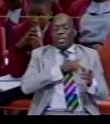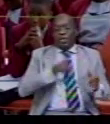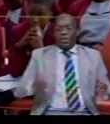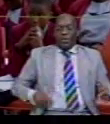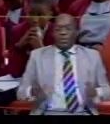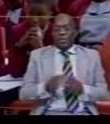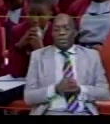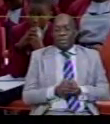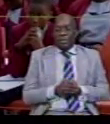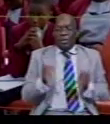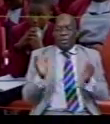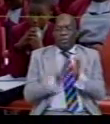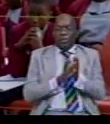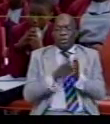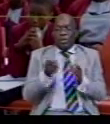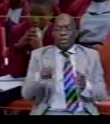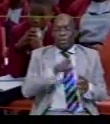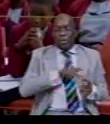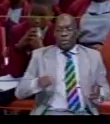Praise the Lord.